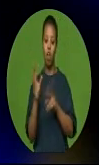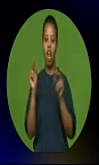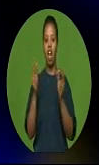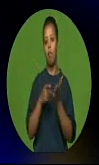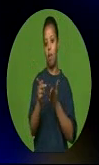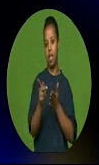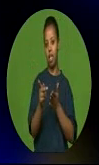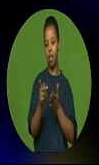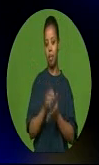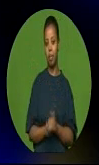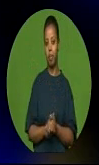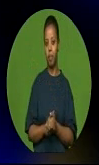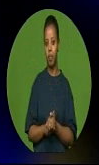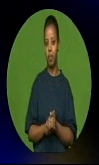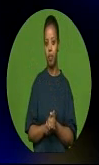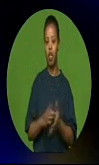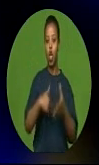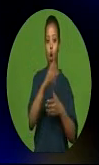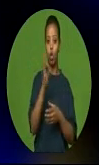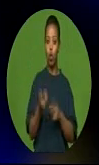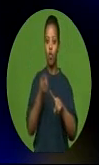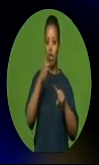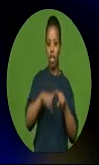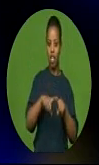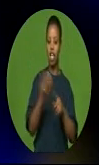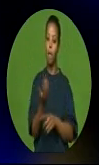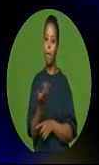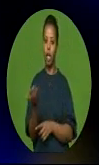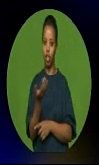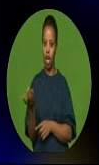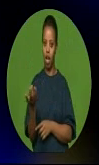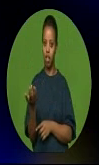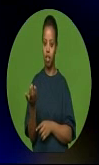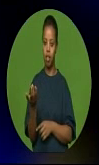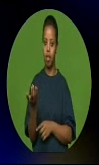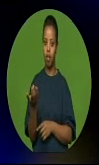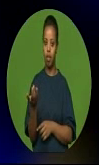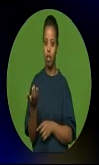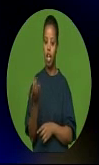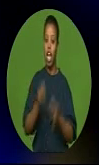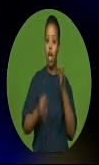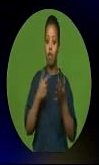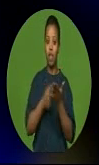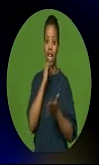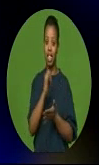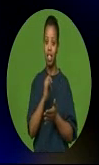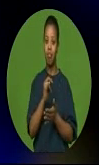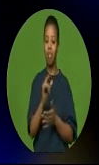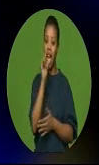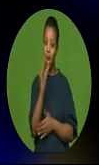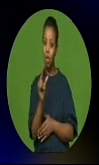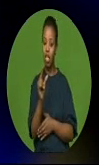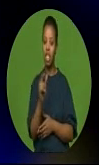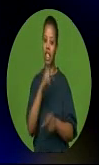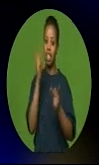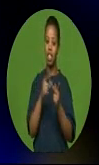non-payment. Cost of returning merchandise. If there is limited success